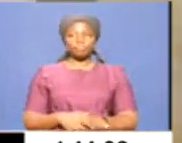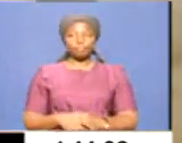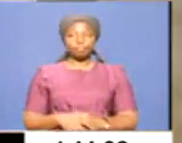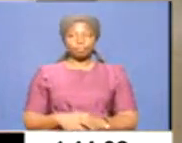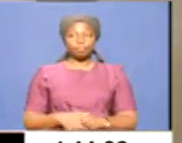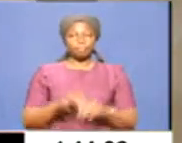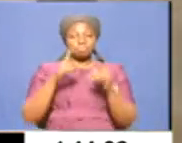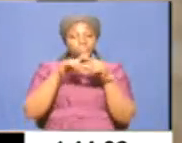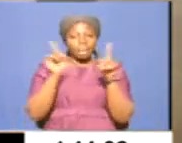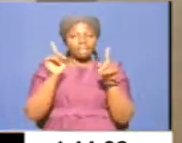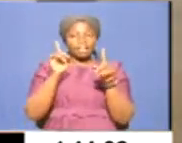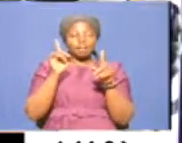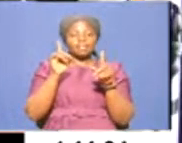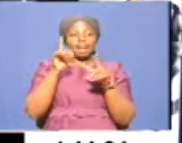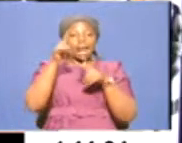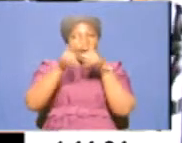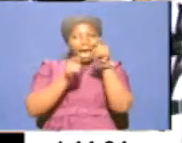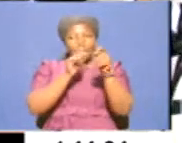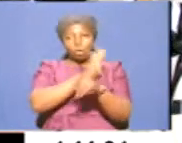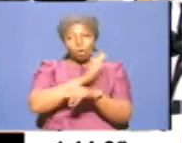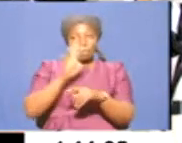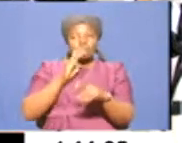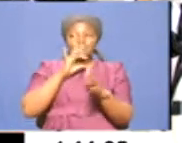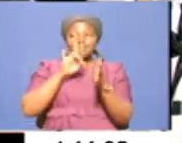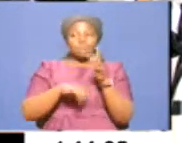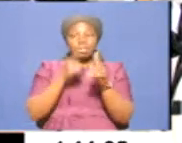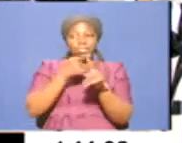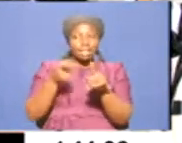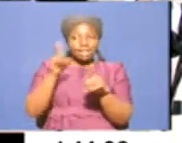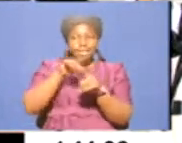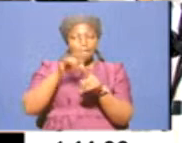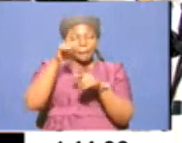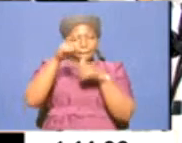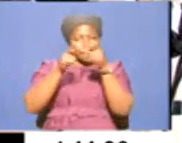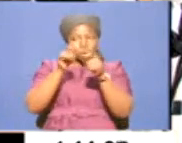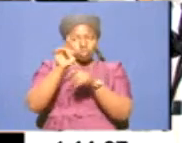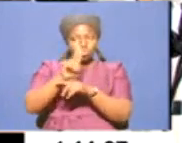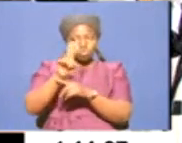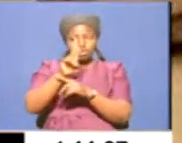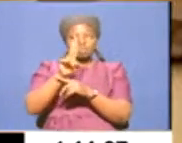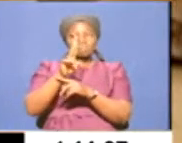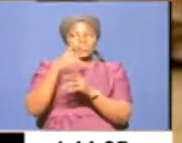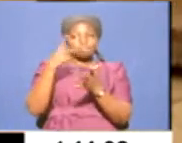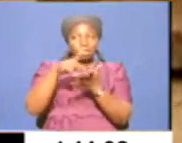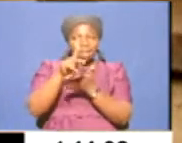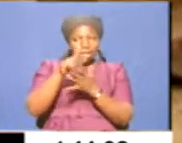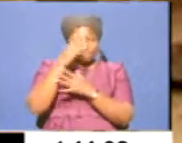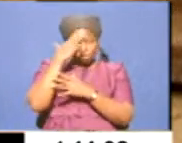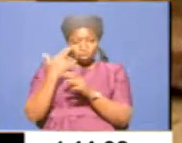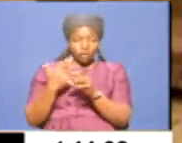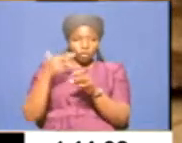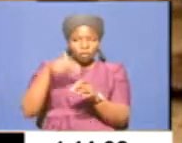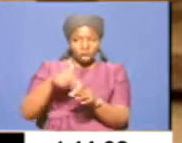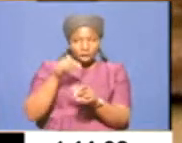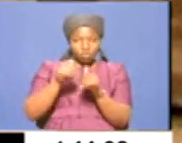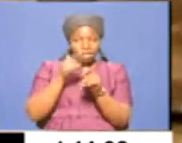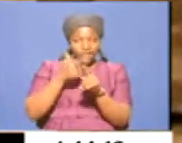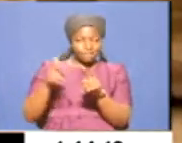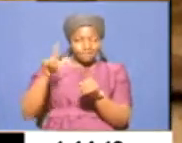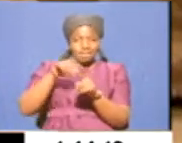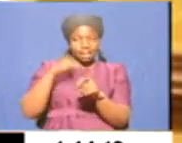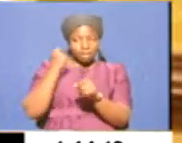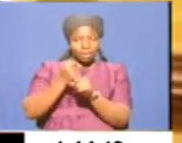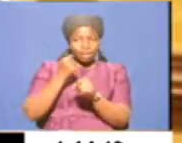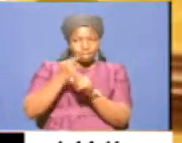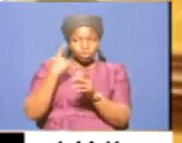However, the dairy board says the increase in milk consumer prices is as a result of high fuel costs that has heightened operation costs and disrupted the value